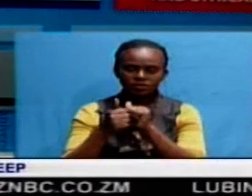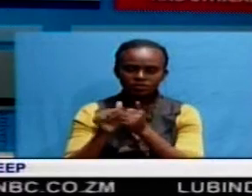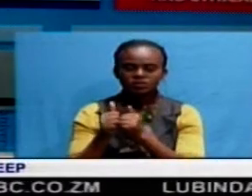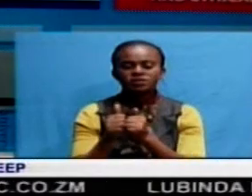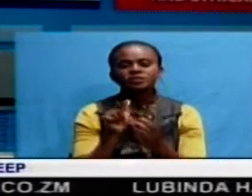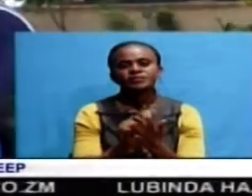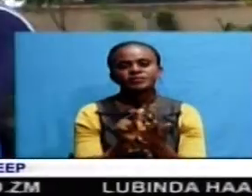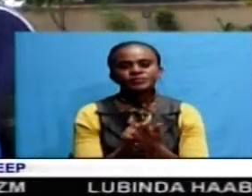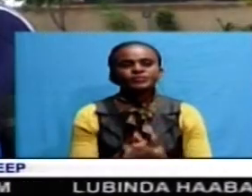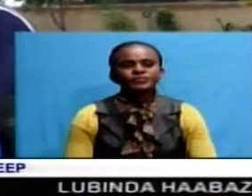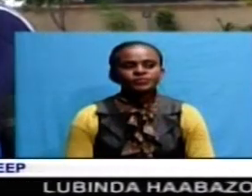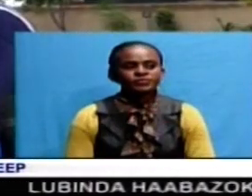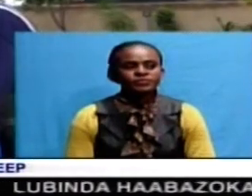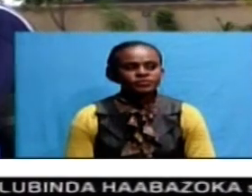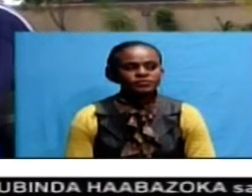Lusaka.